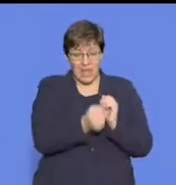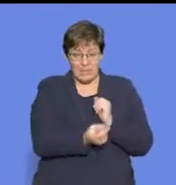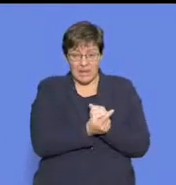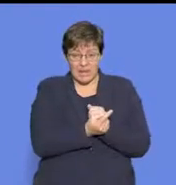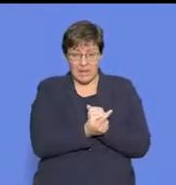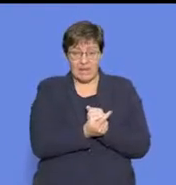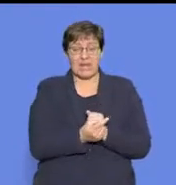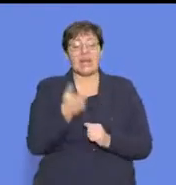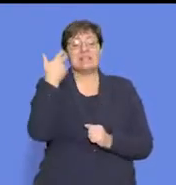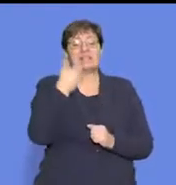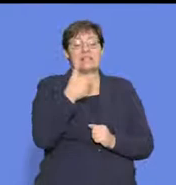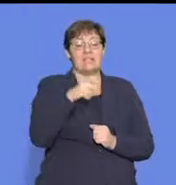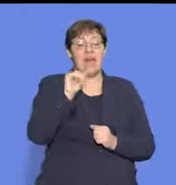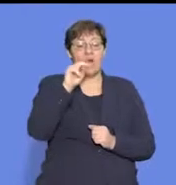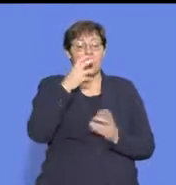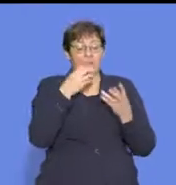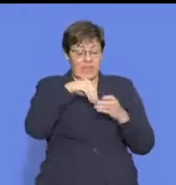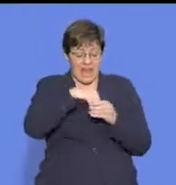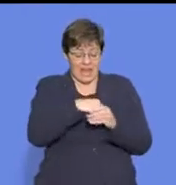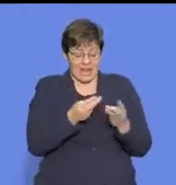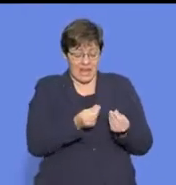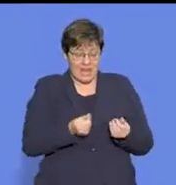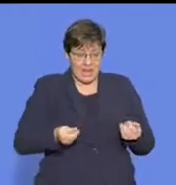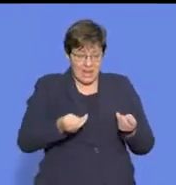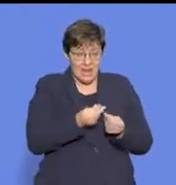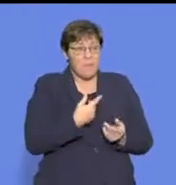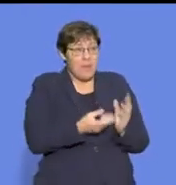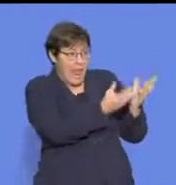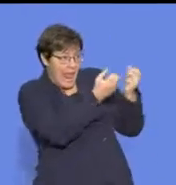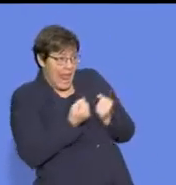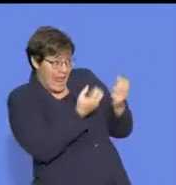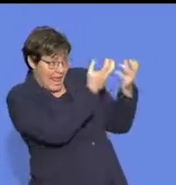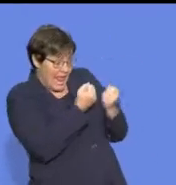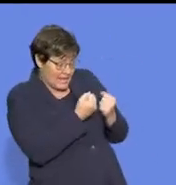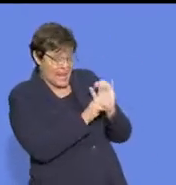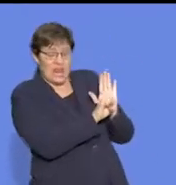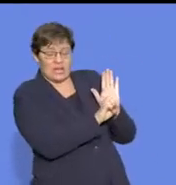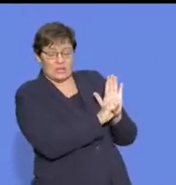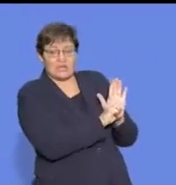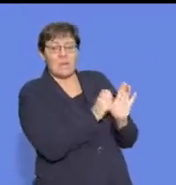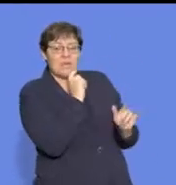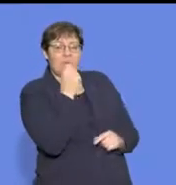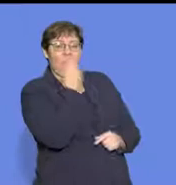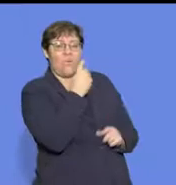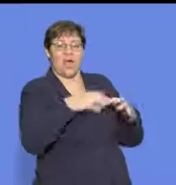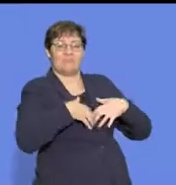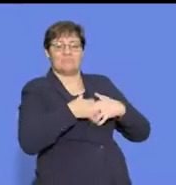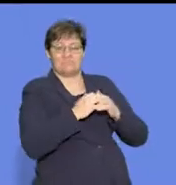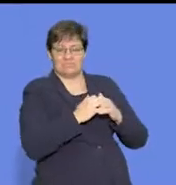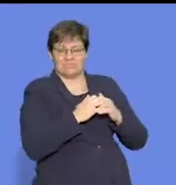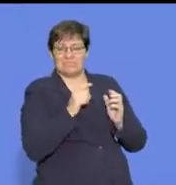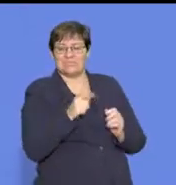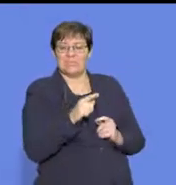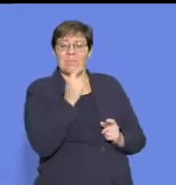there is the silver ions in the solution are gaining electrons to form that white substance